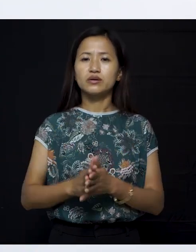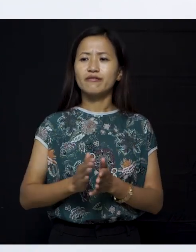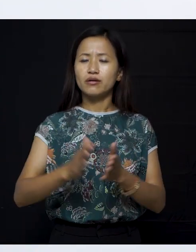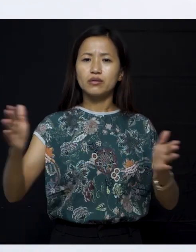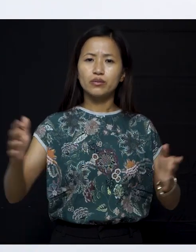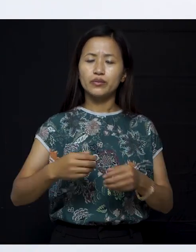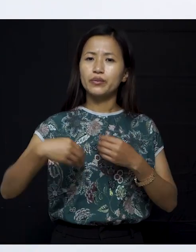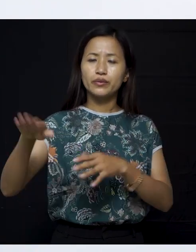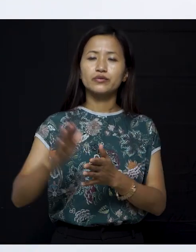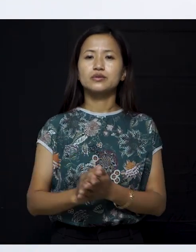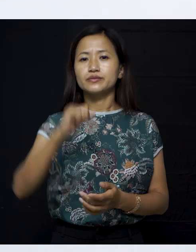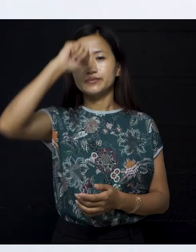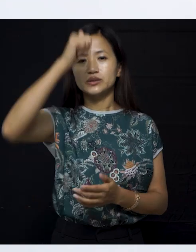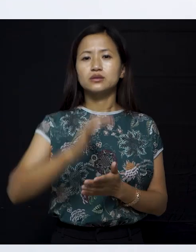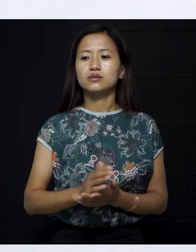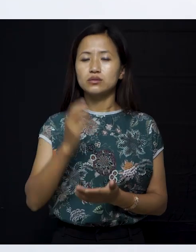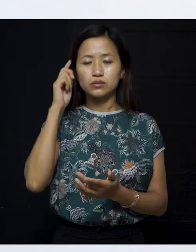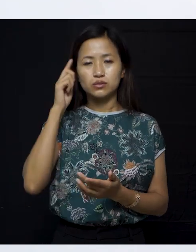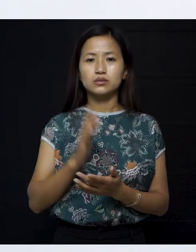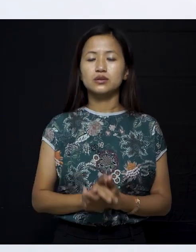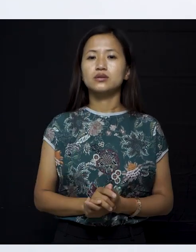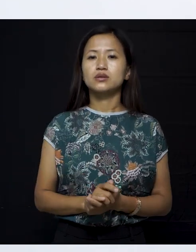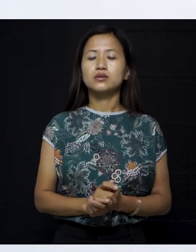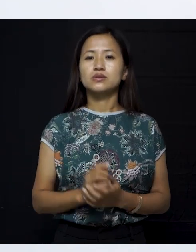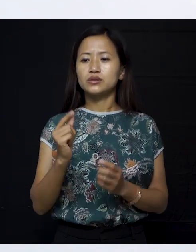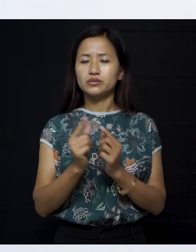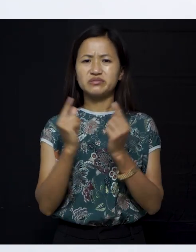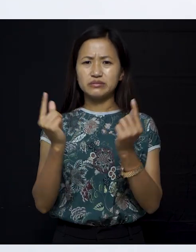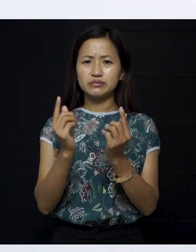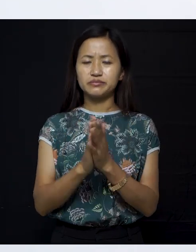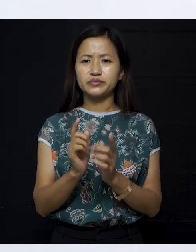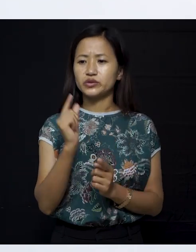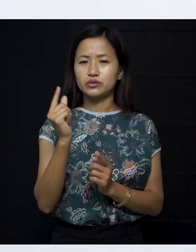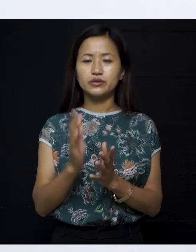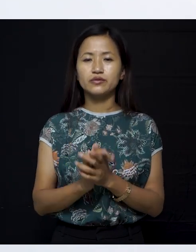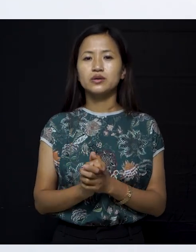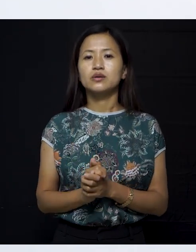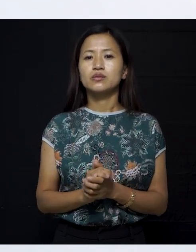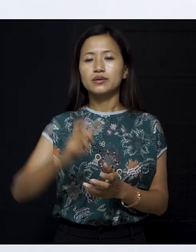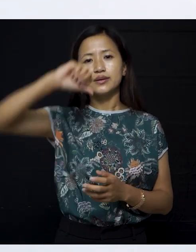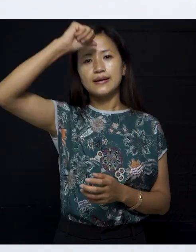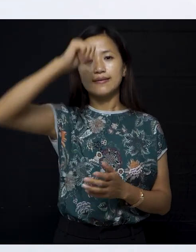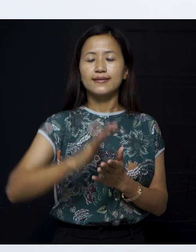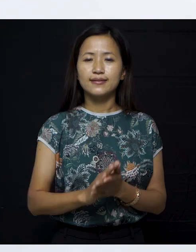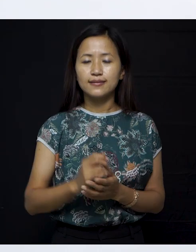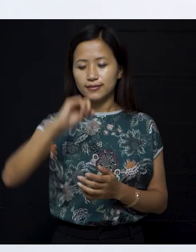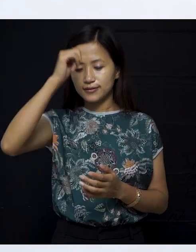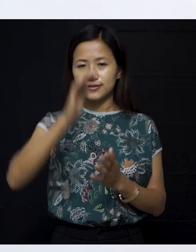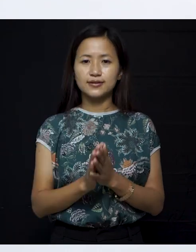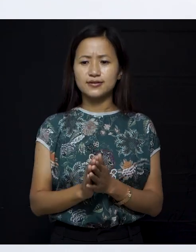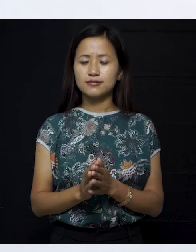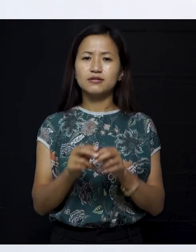because they thought that they could not unify with Indian, because the Indians have